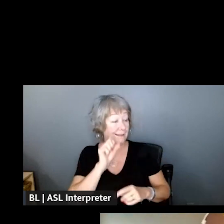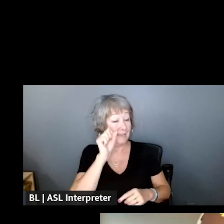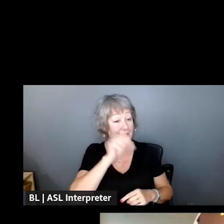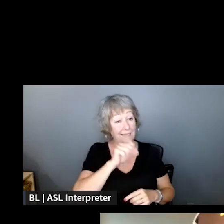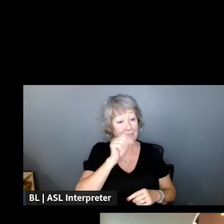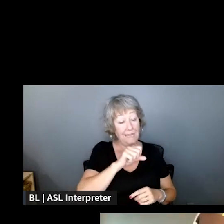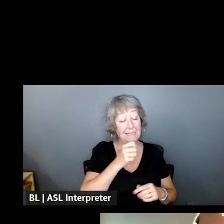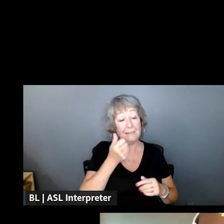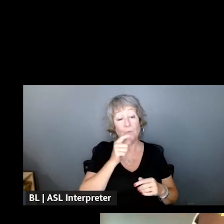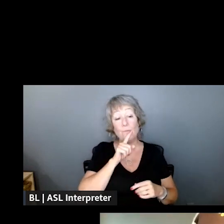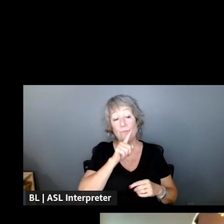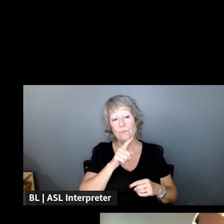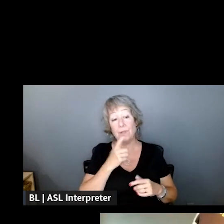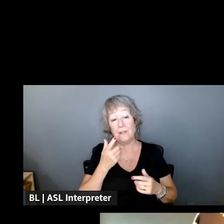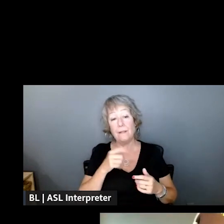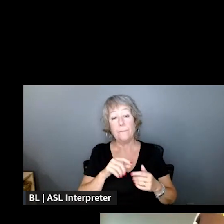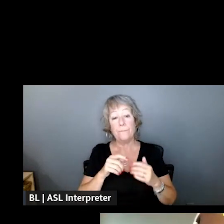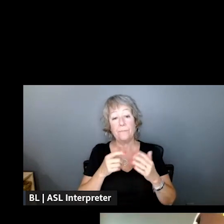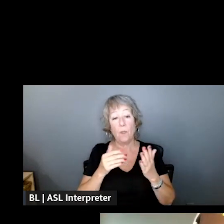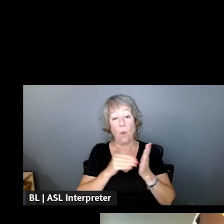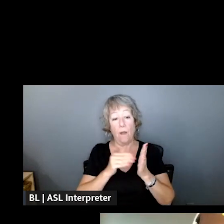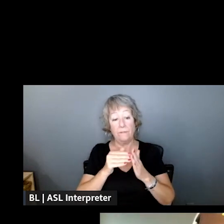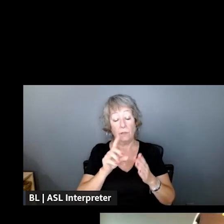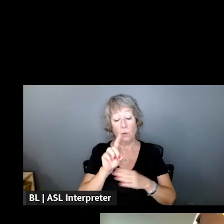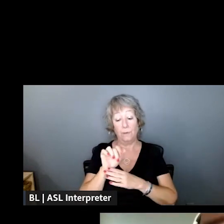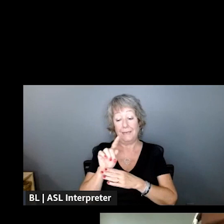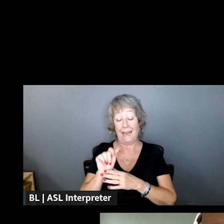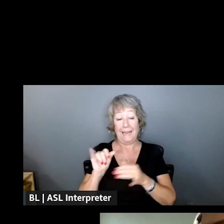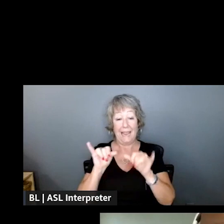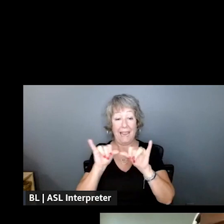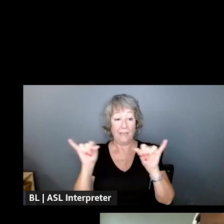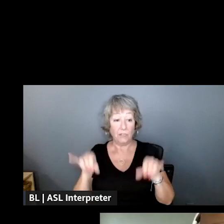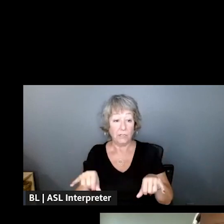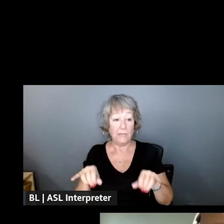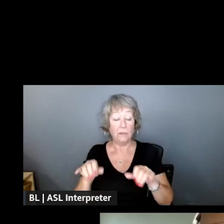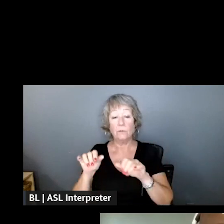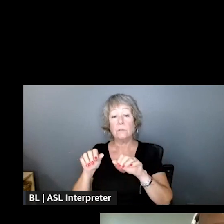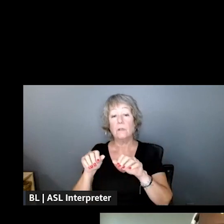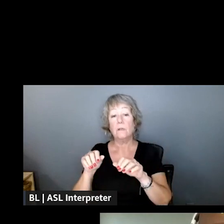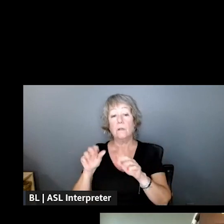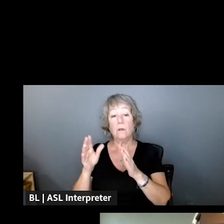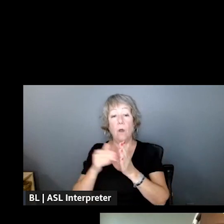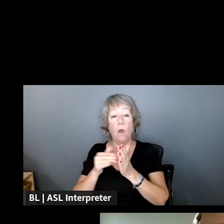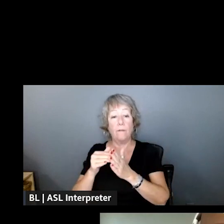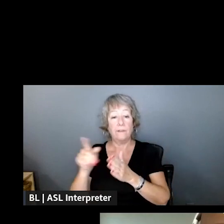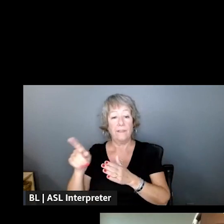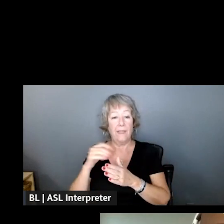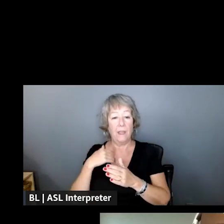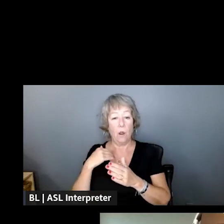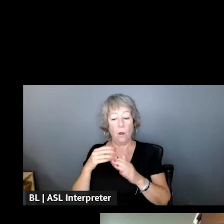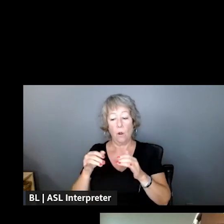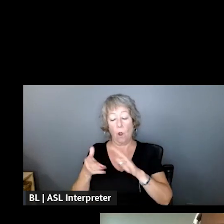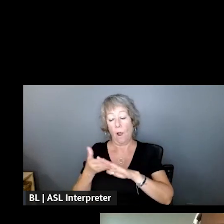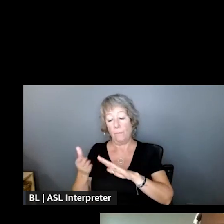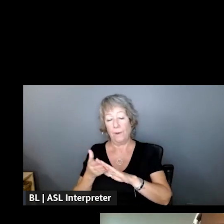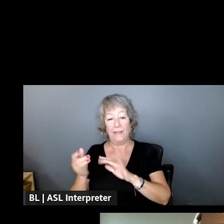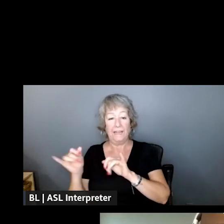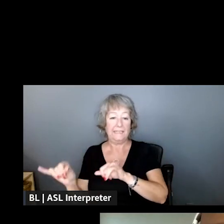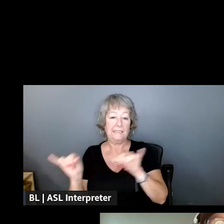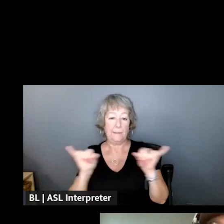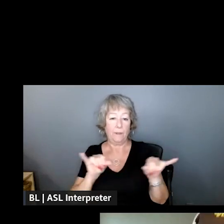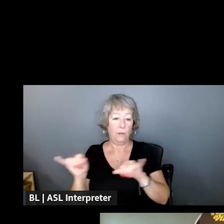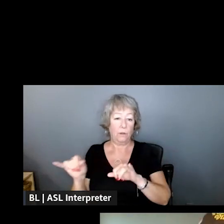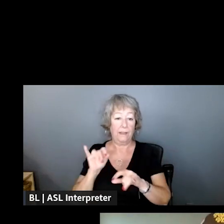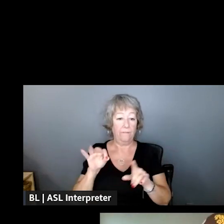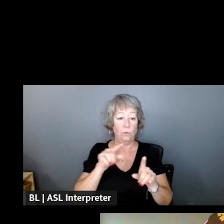that your data engineers who are building a data pipeline are operating in a pretty similar way to what if you're a